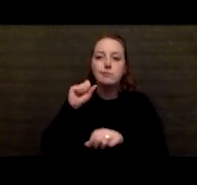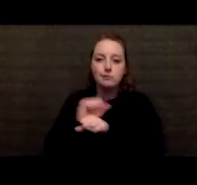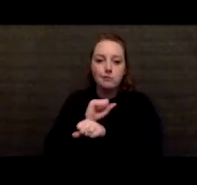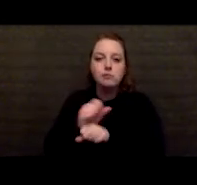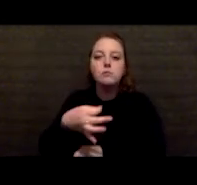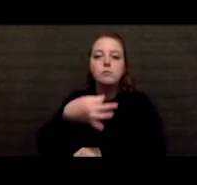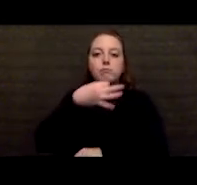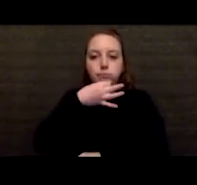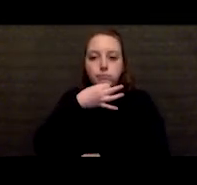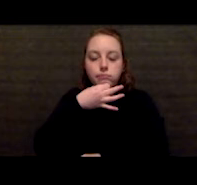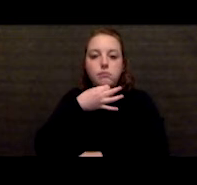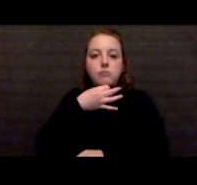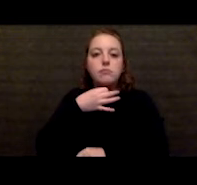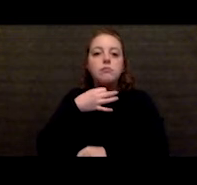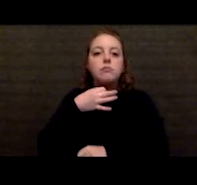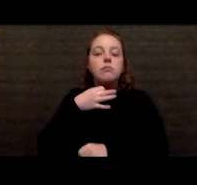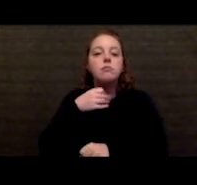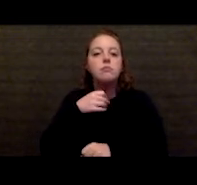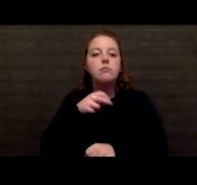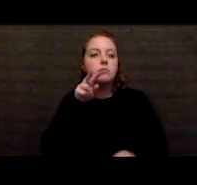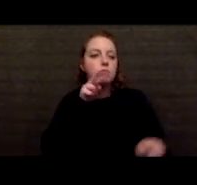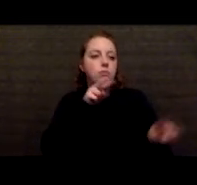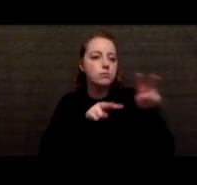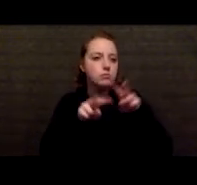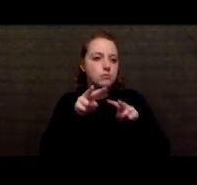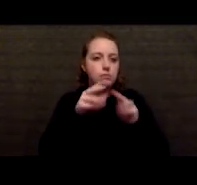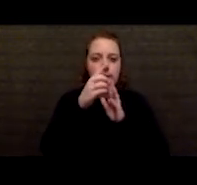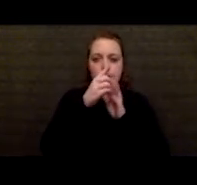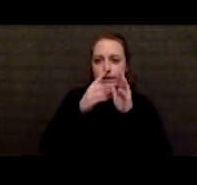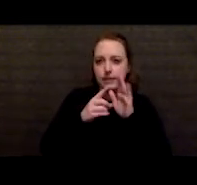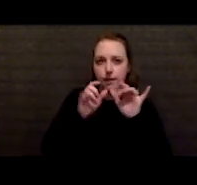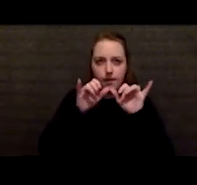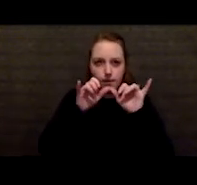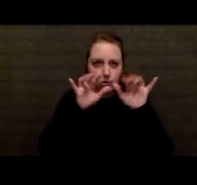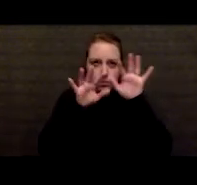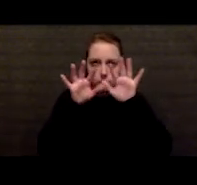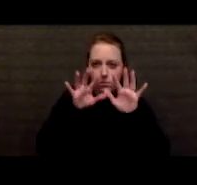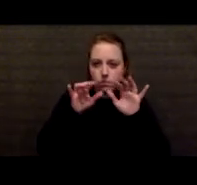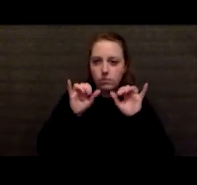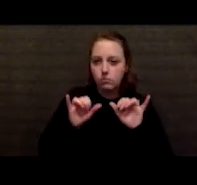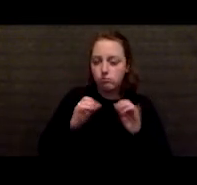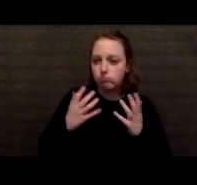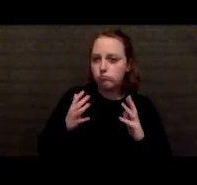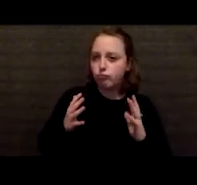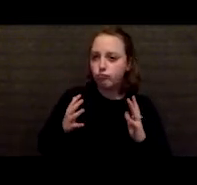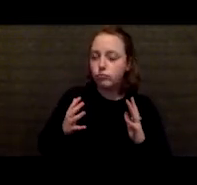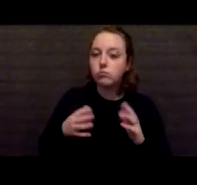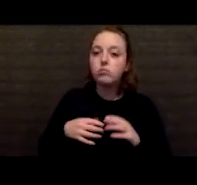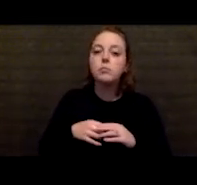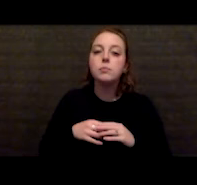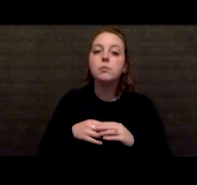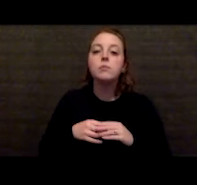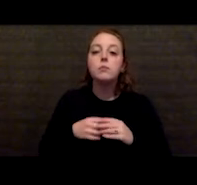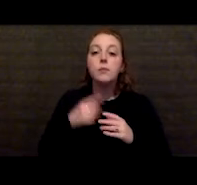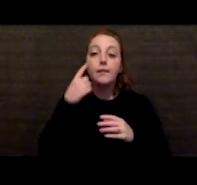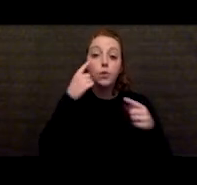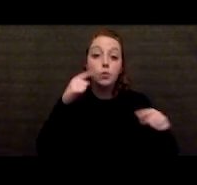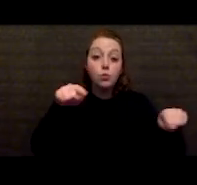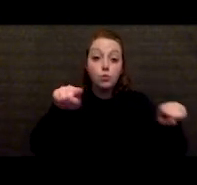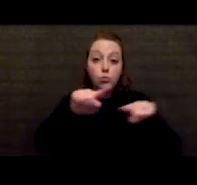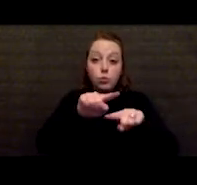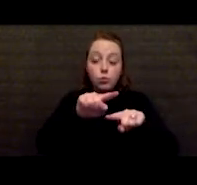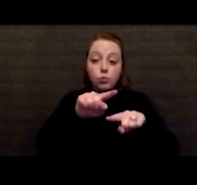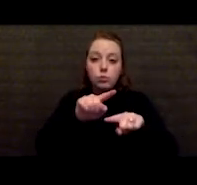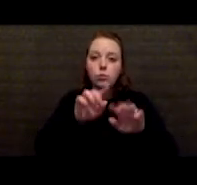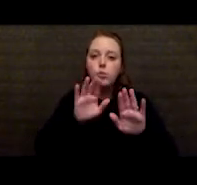the facility's engineering components, design components, et cetera. What they're trying to get from you all is